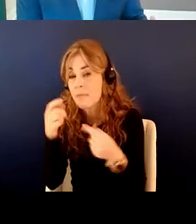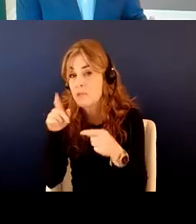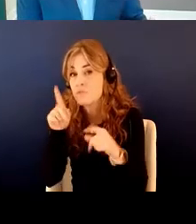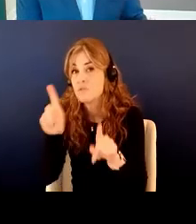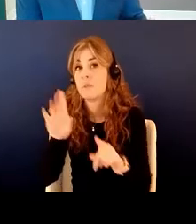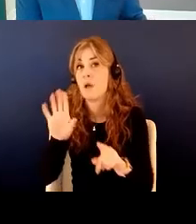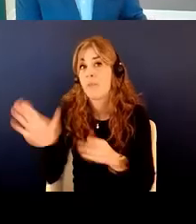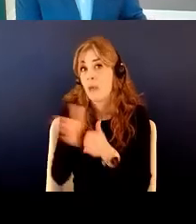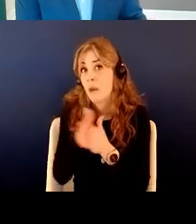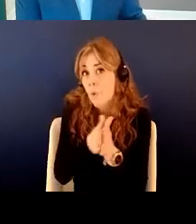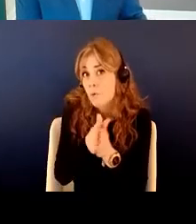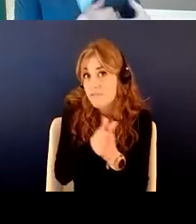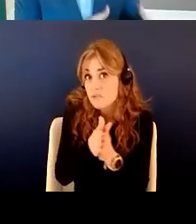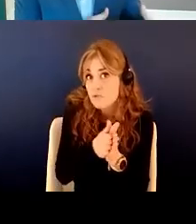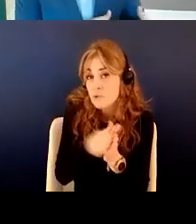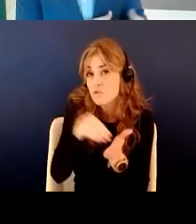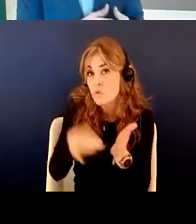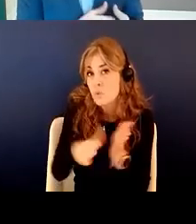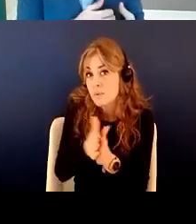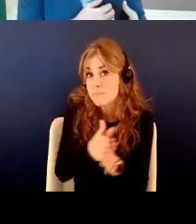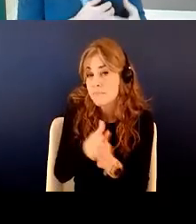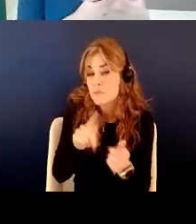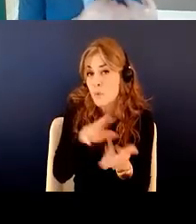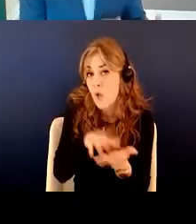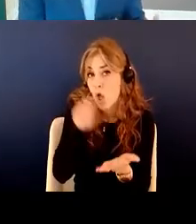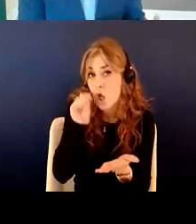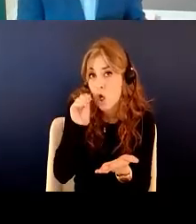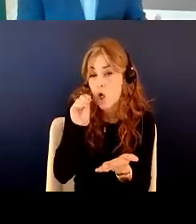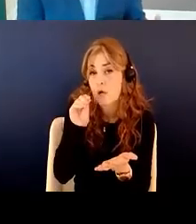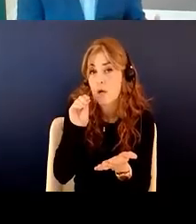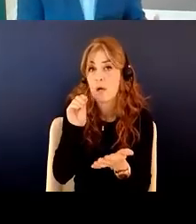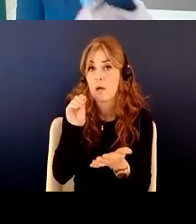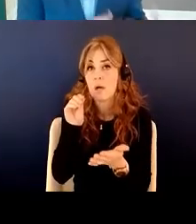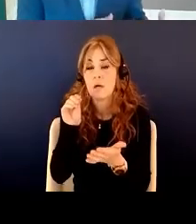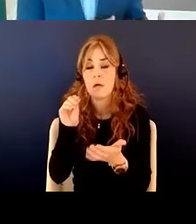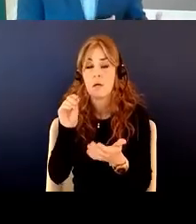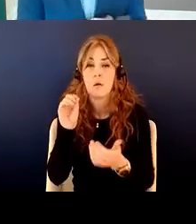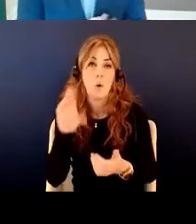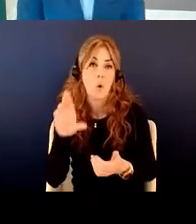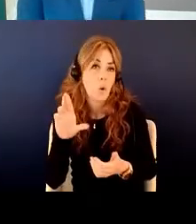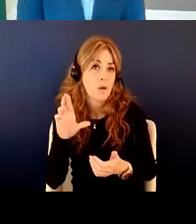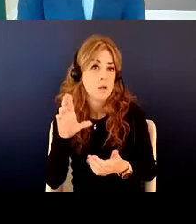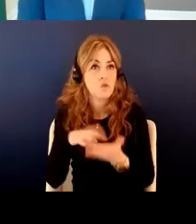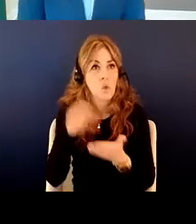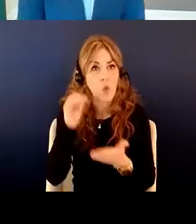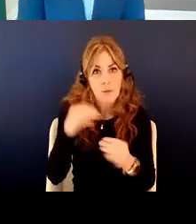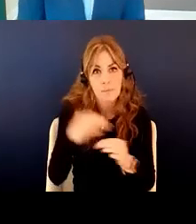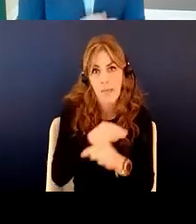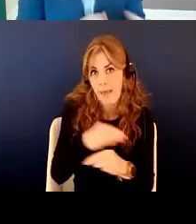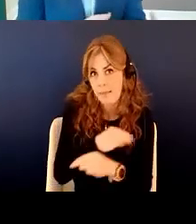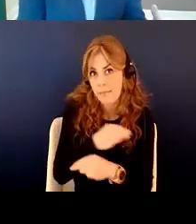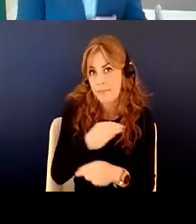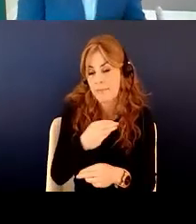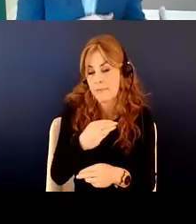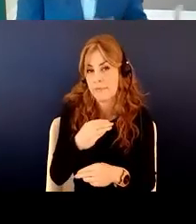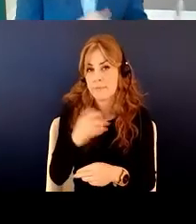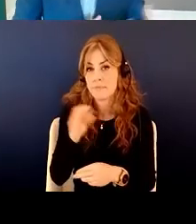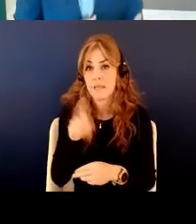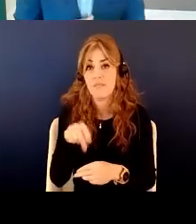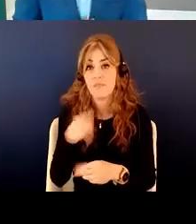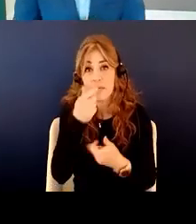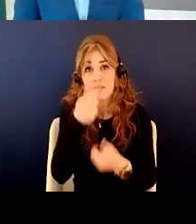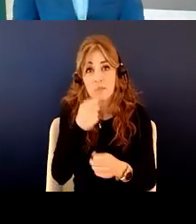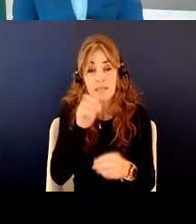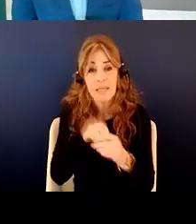motivation to learn or to be a part of, to learn math. If you're interested in doing that,